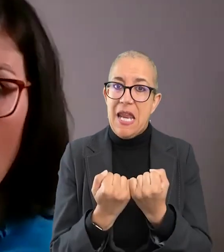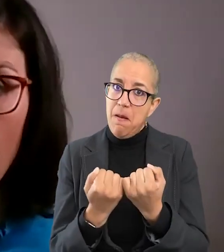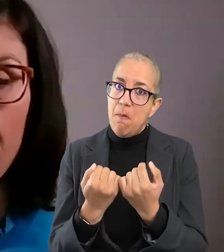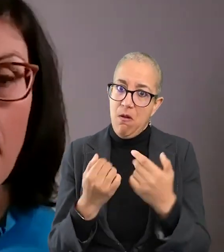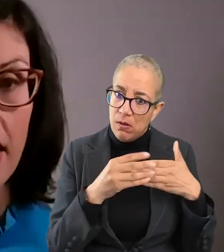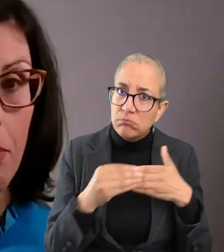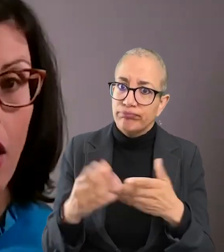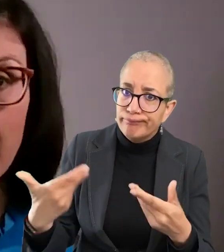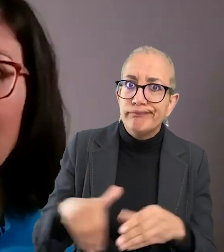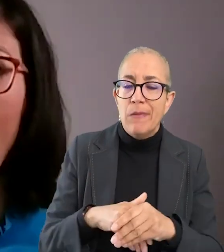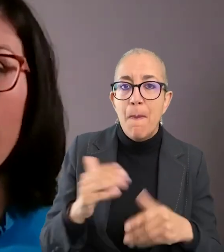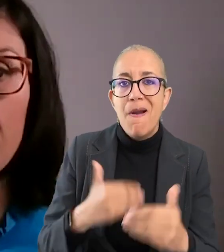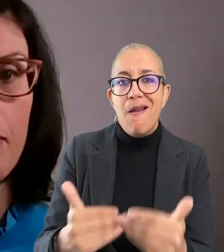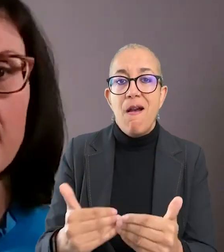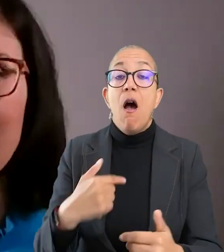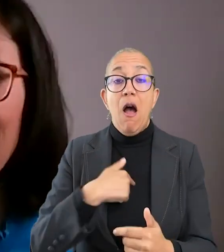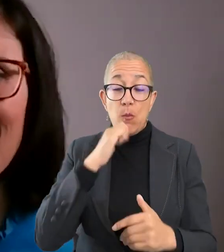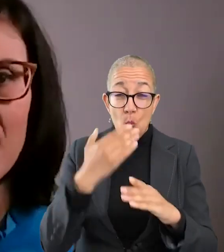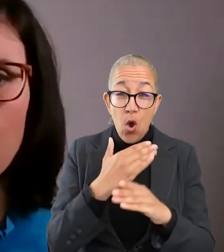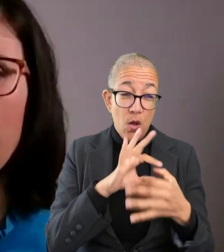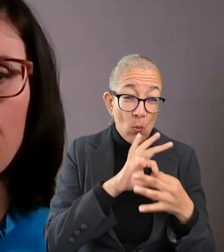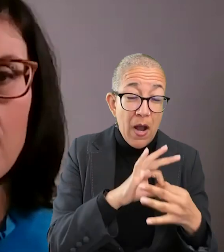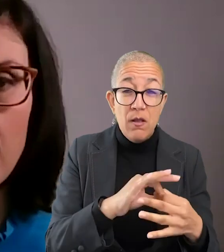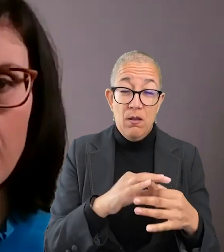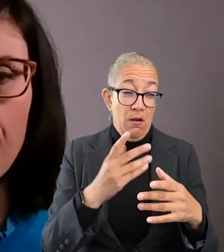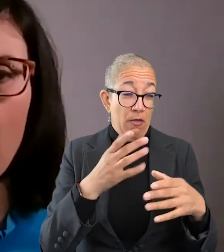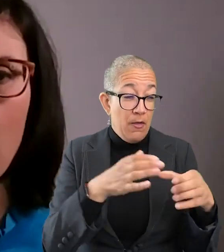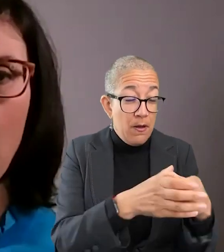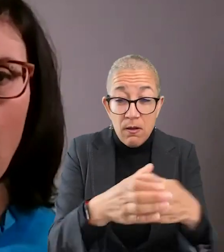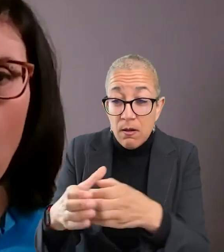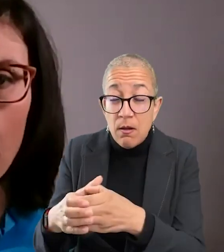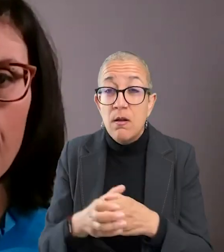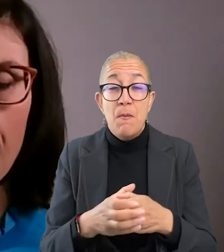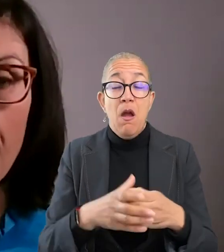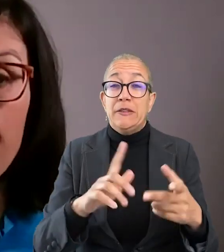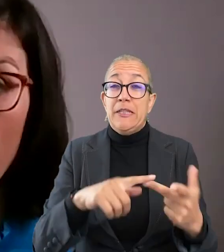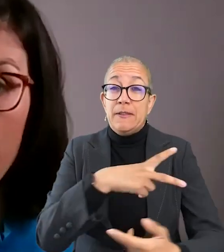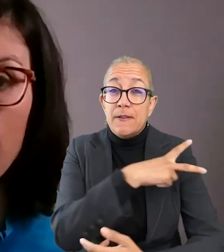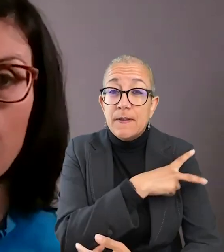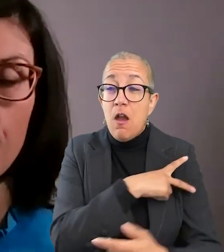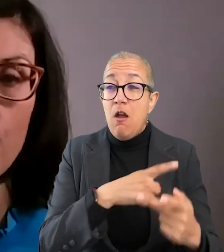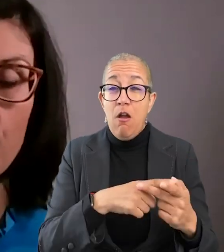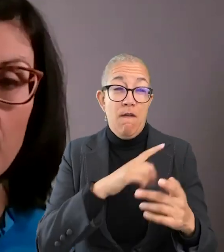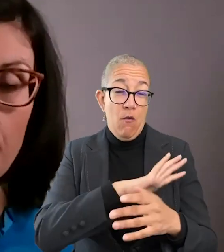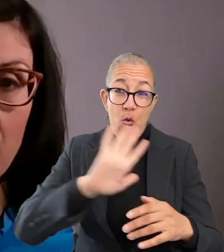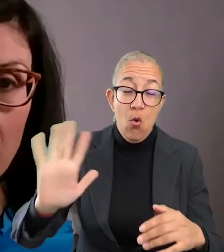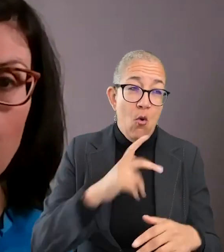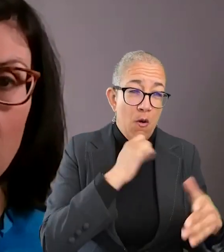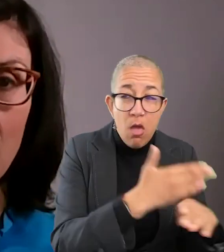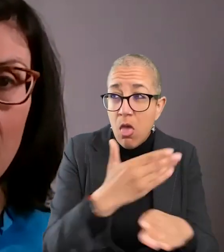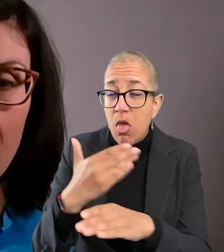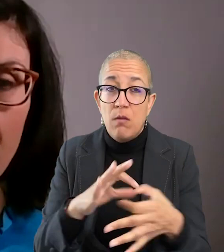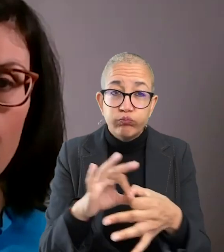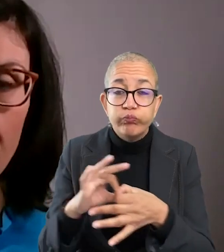I will work with them and the party staff, the committees, the states, the regions, to deliver on the very coherent approach that's been set